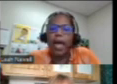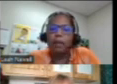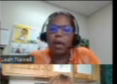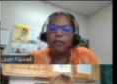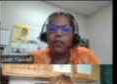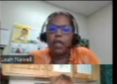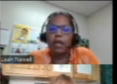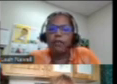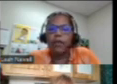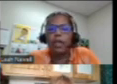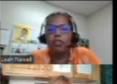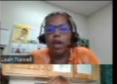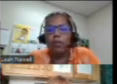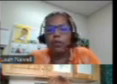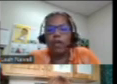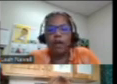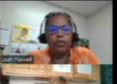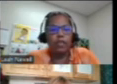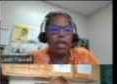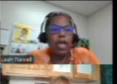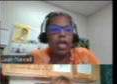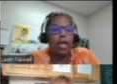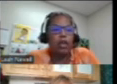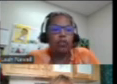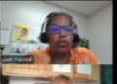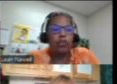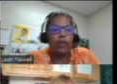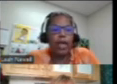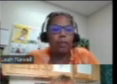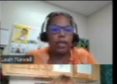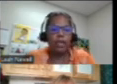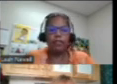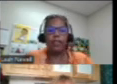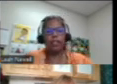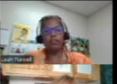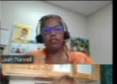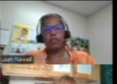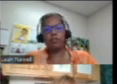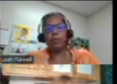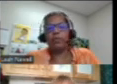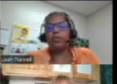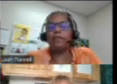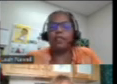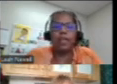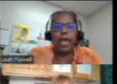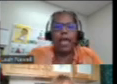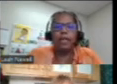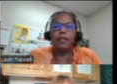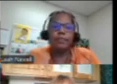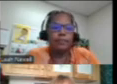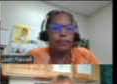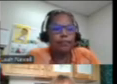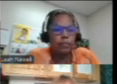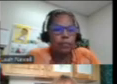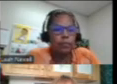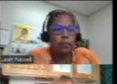and mindful of tribal sovereignty, culture, and beliefs of the indigenous peoples of this land.